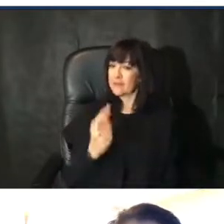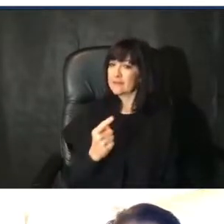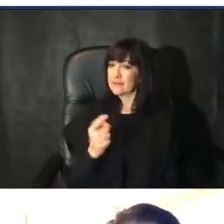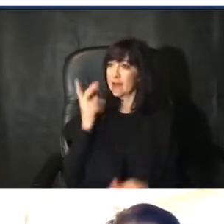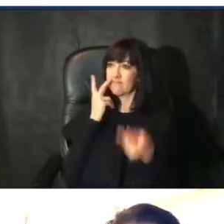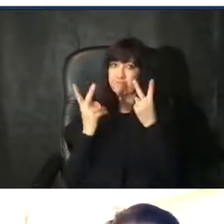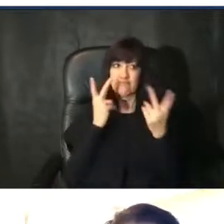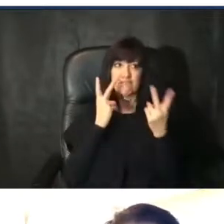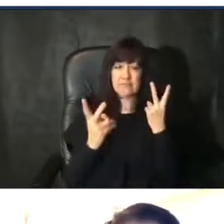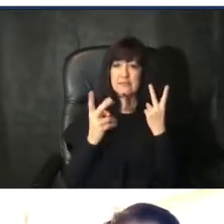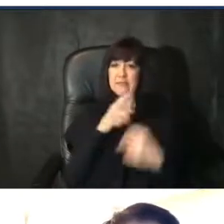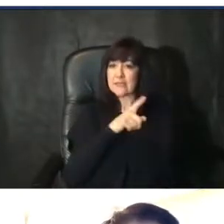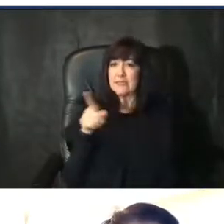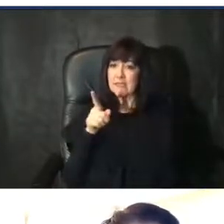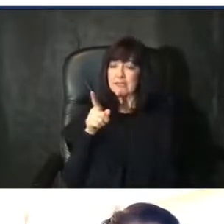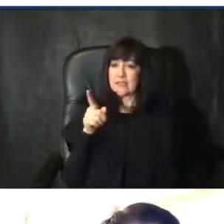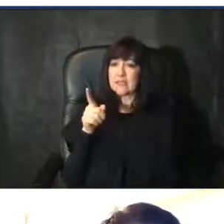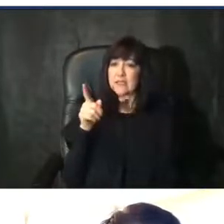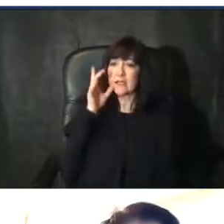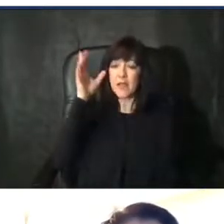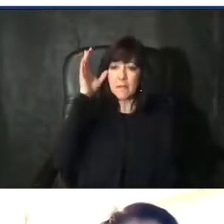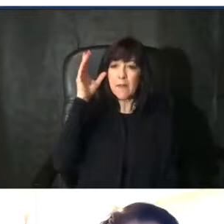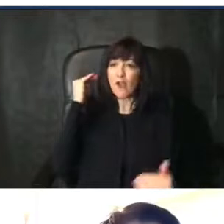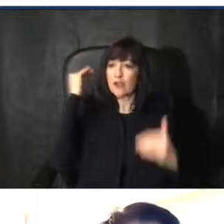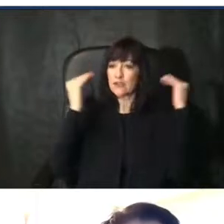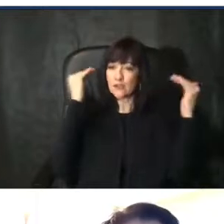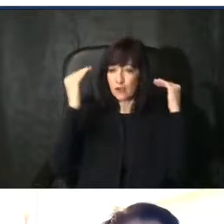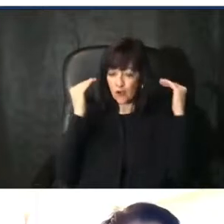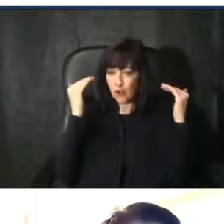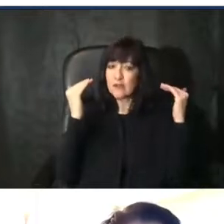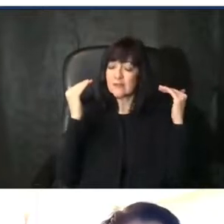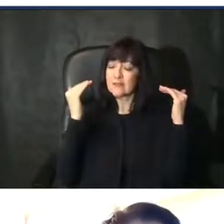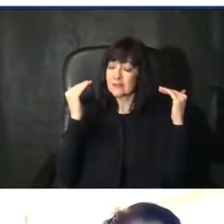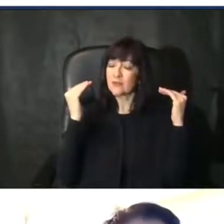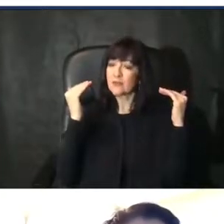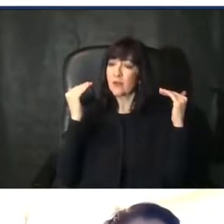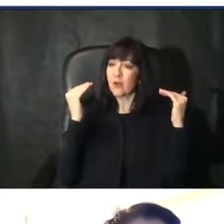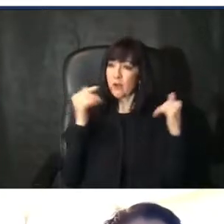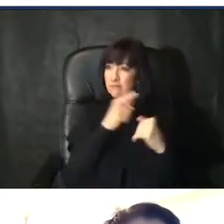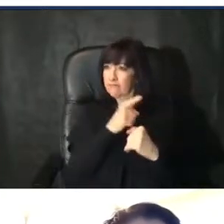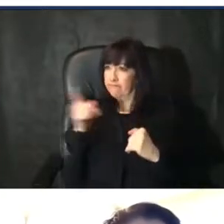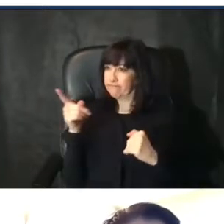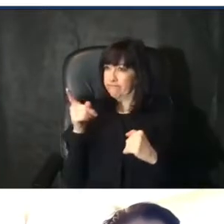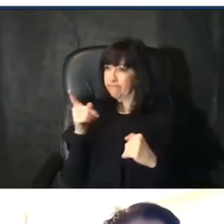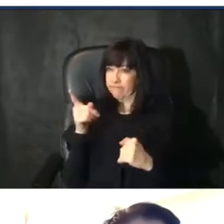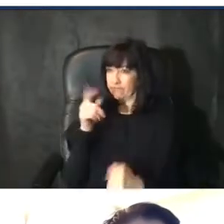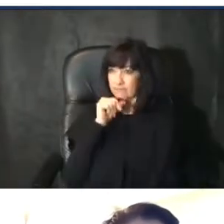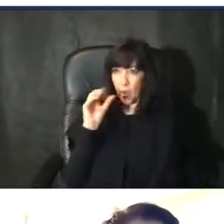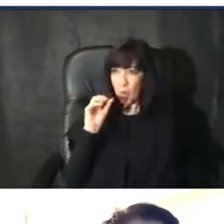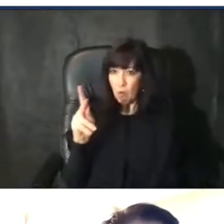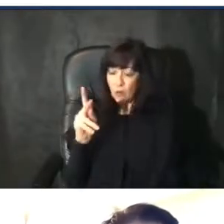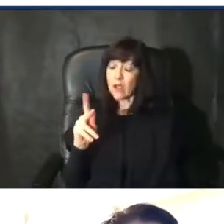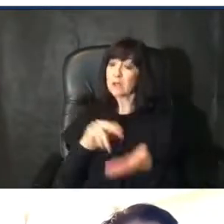on first, caregivers have to take care of themselves first. So taking a break, utilizing your own strategies